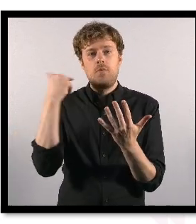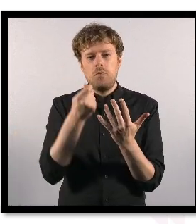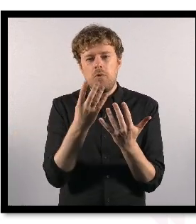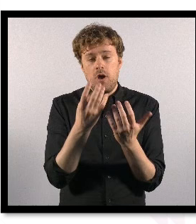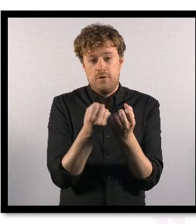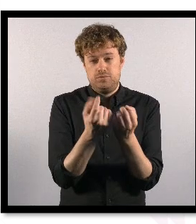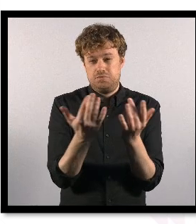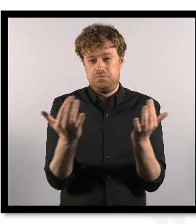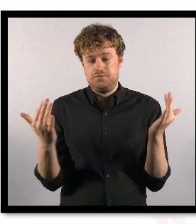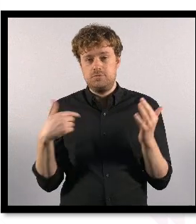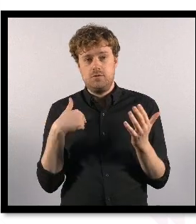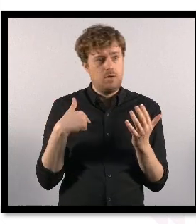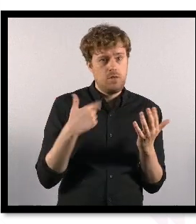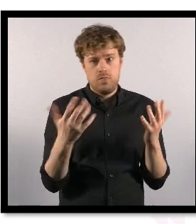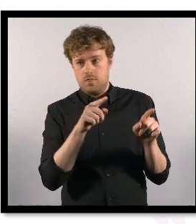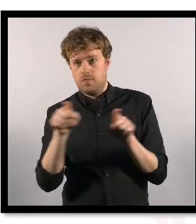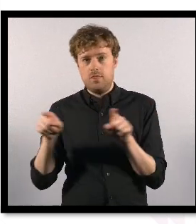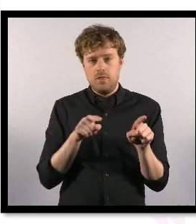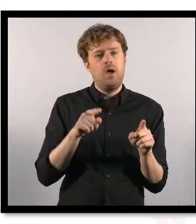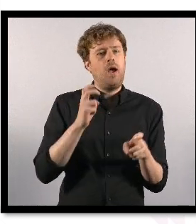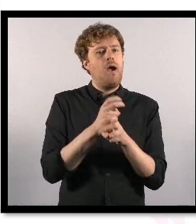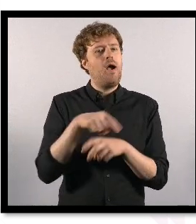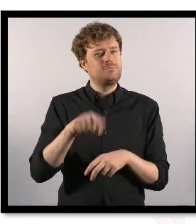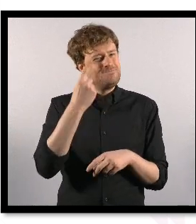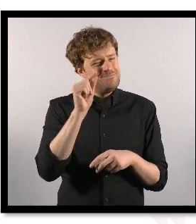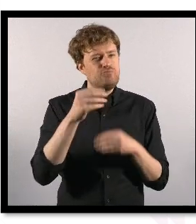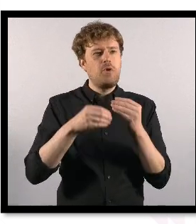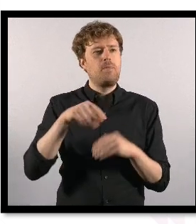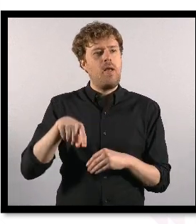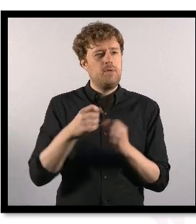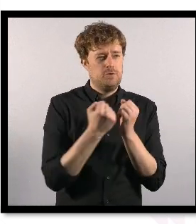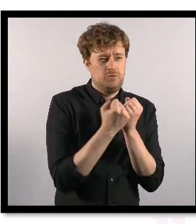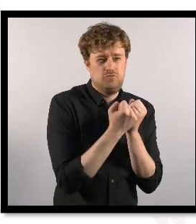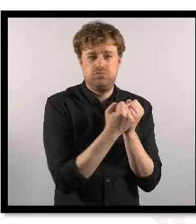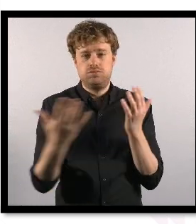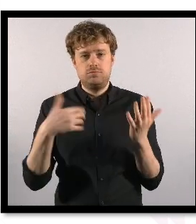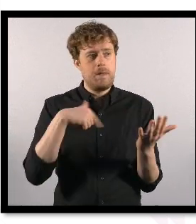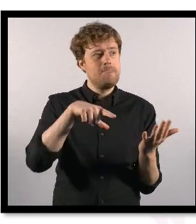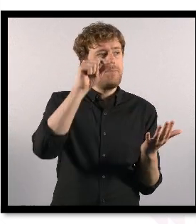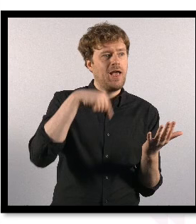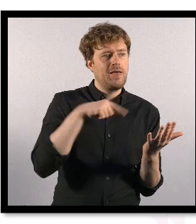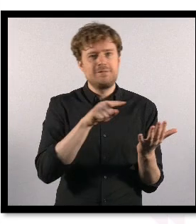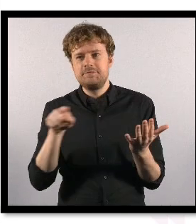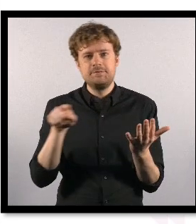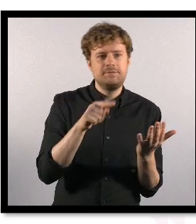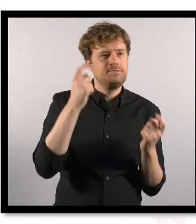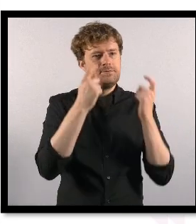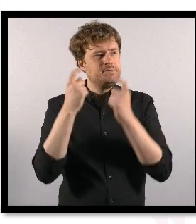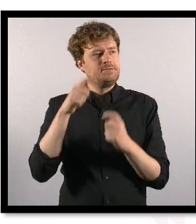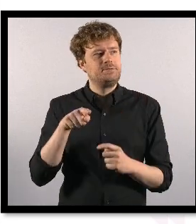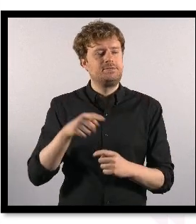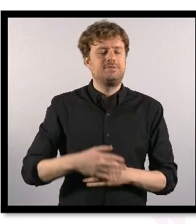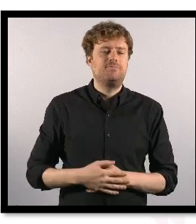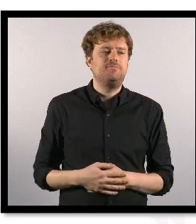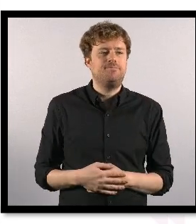example. Like we look at kind of like what OpenTelemetry today is. It started from 2 projects. At both we're having some, like having them both align on